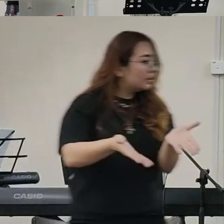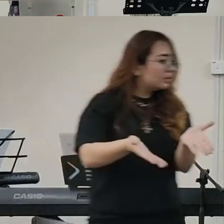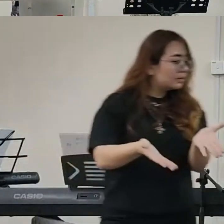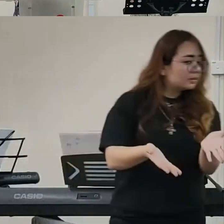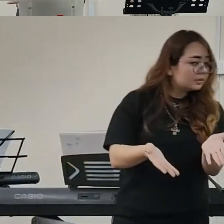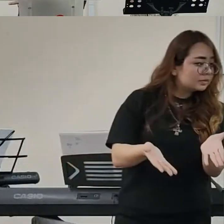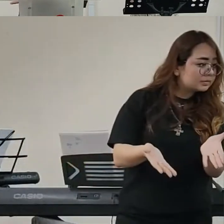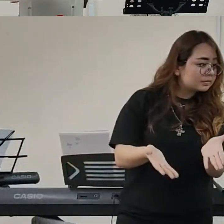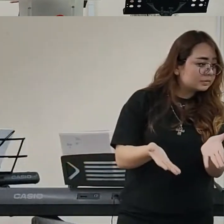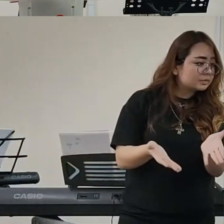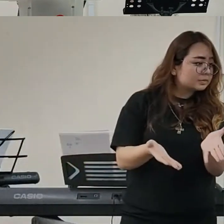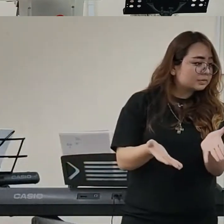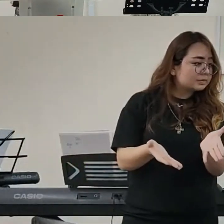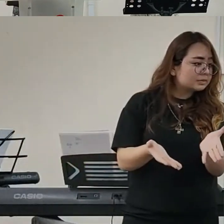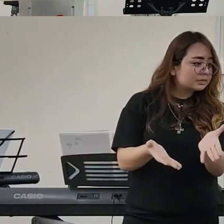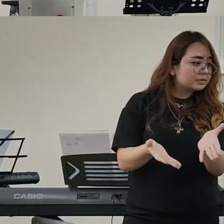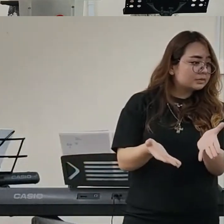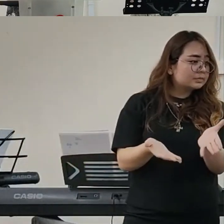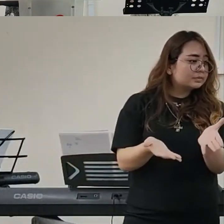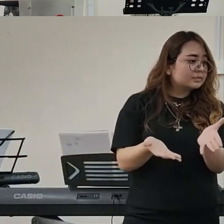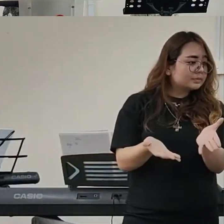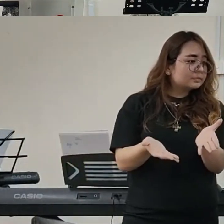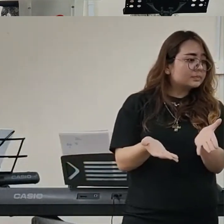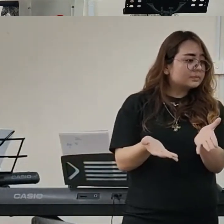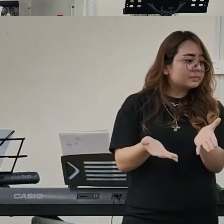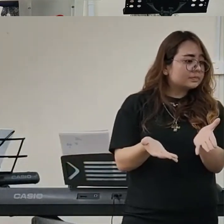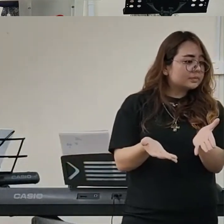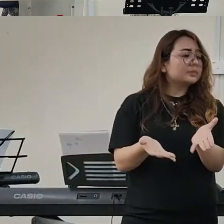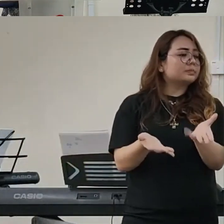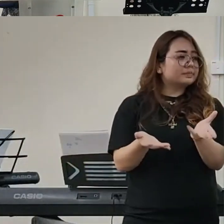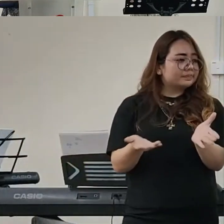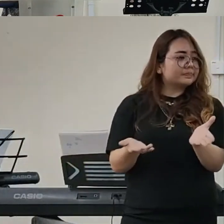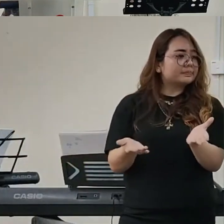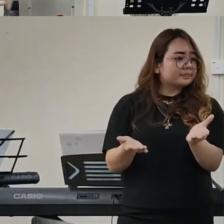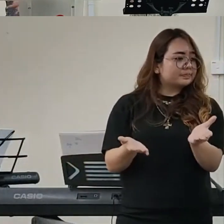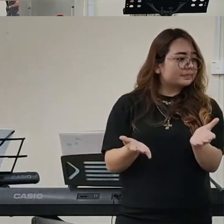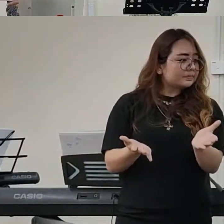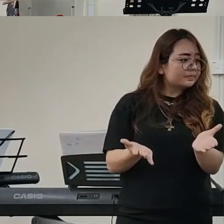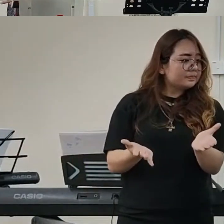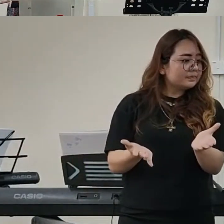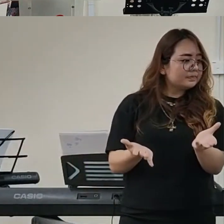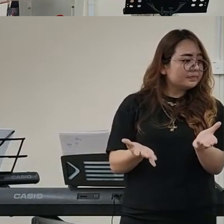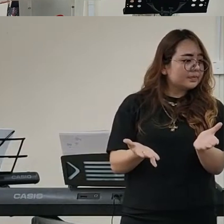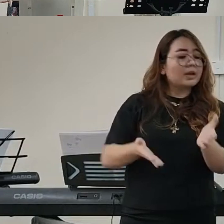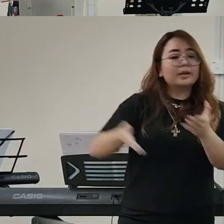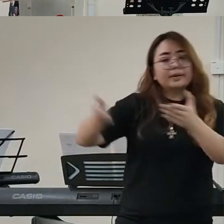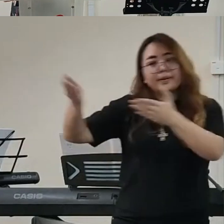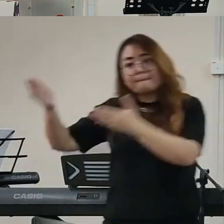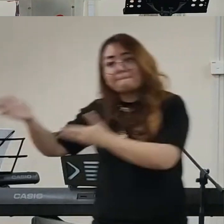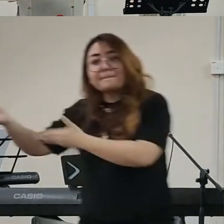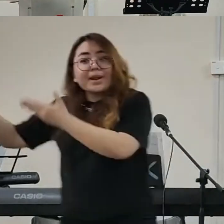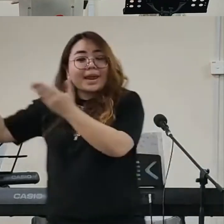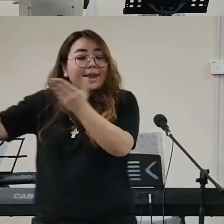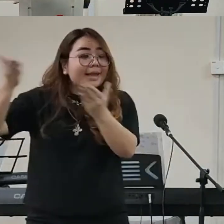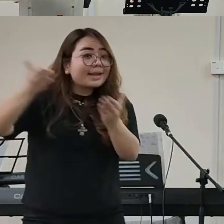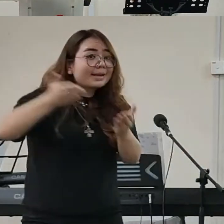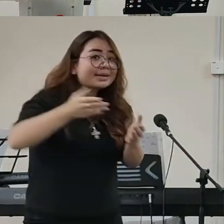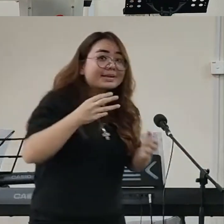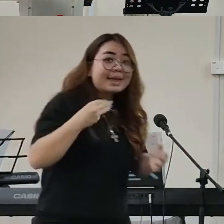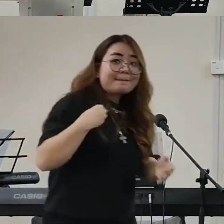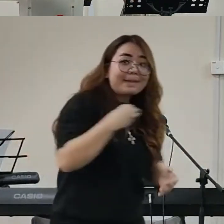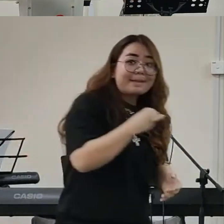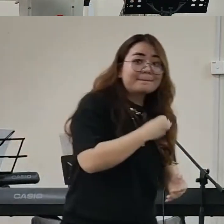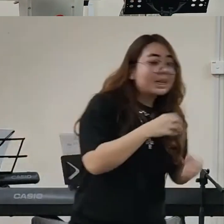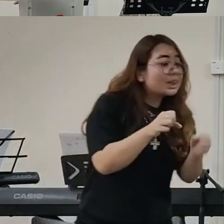Deacon Tina did a fantastic is doing a fantastic job with Ellie. So this is an example. That person who used to be in